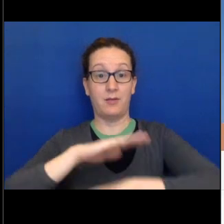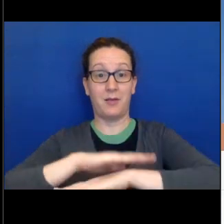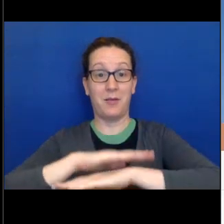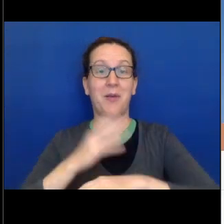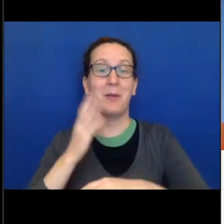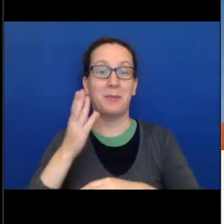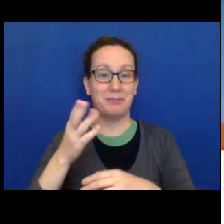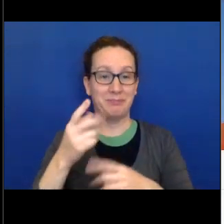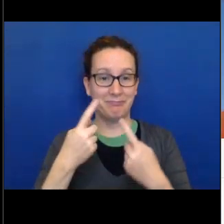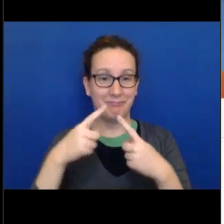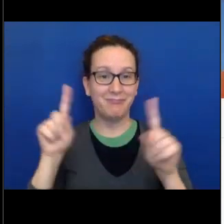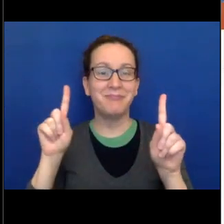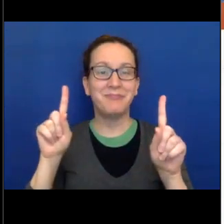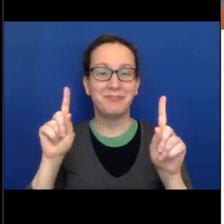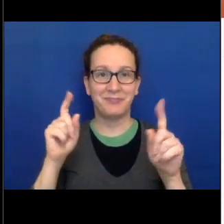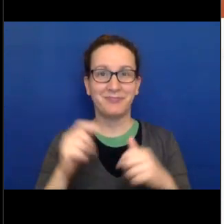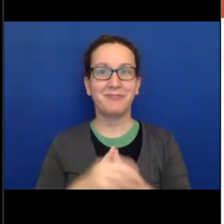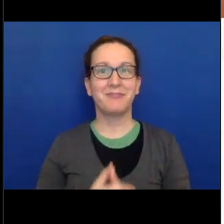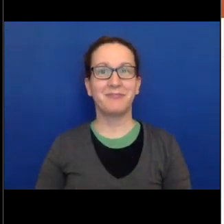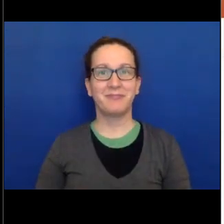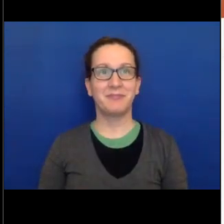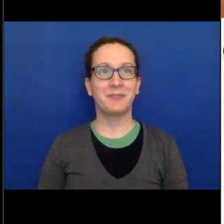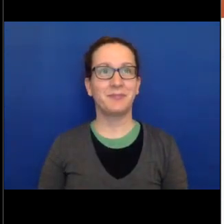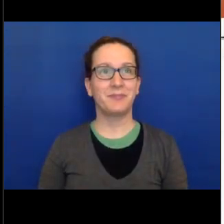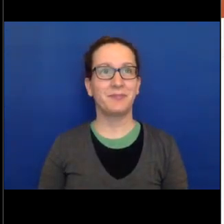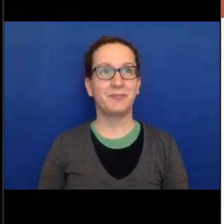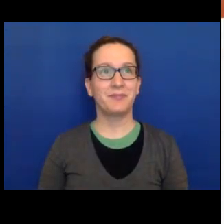Okay, great, great.